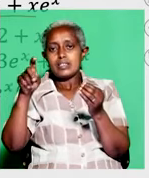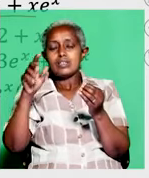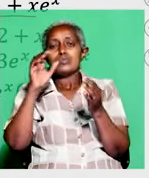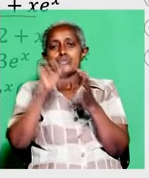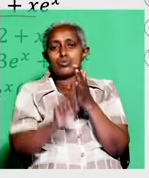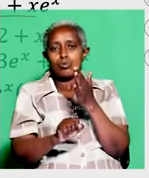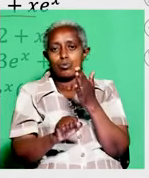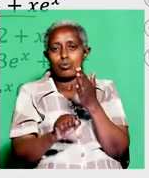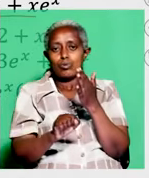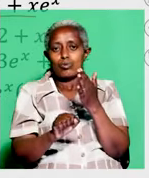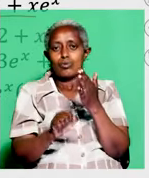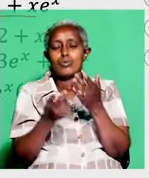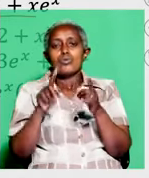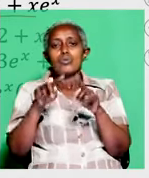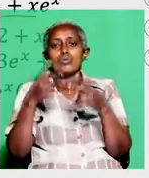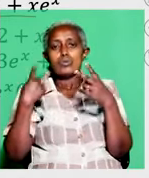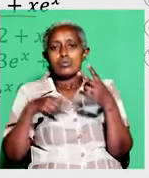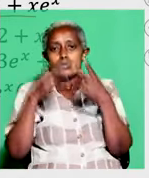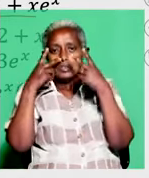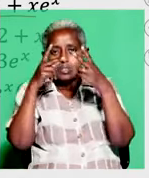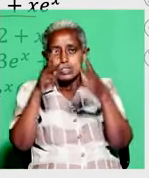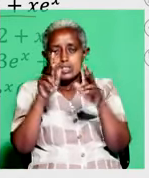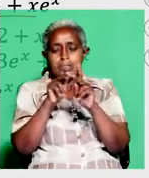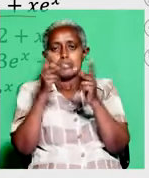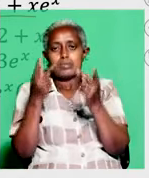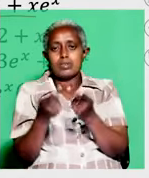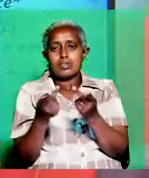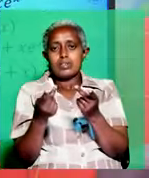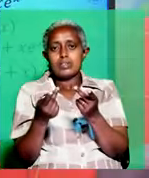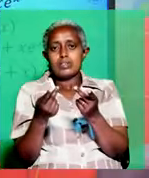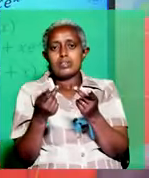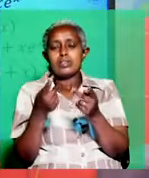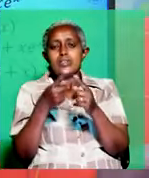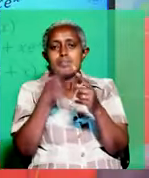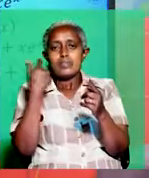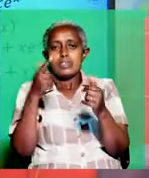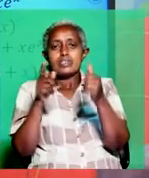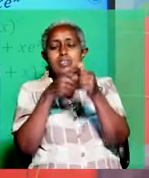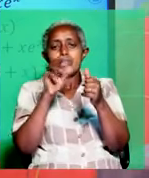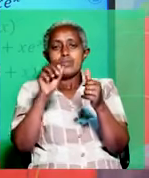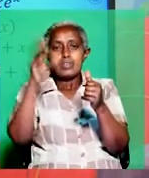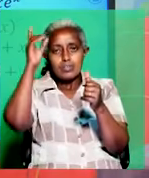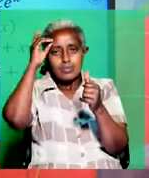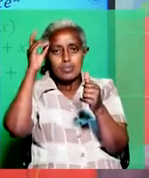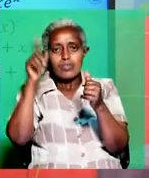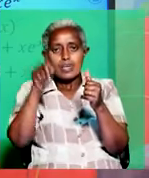So when you see the pattern for the first derivative of x,